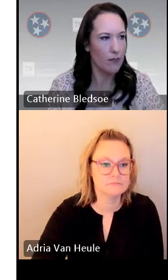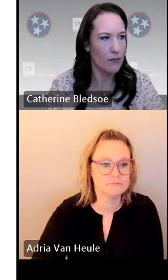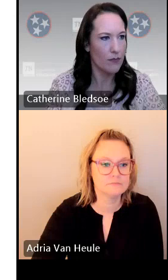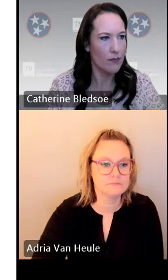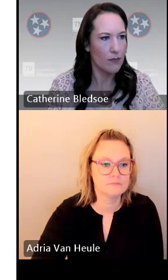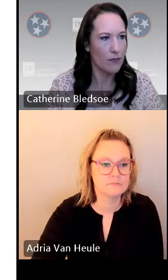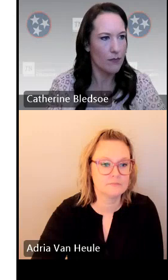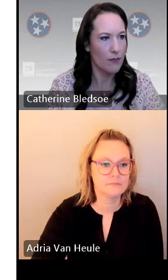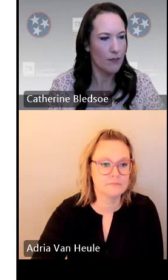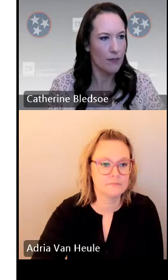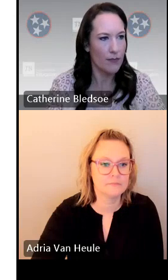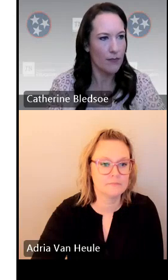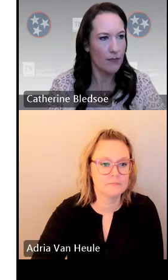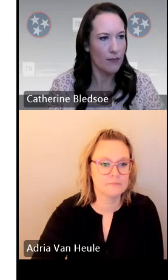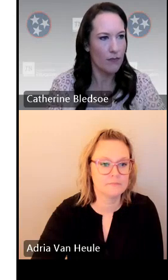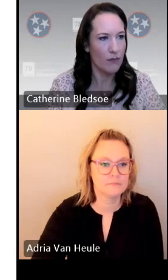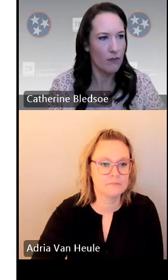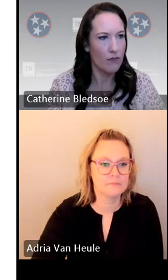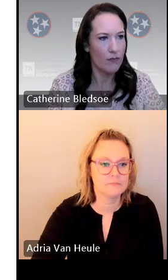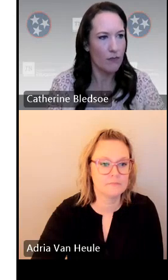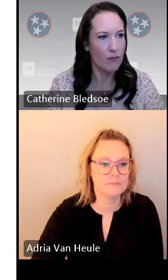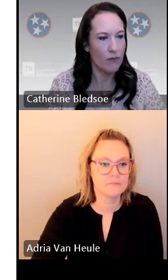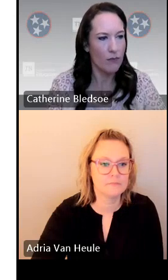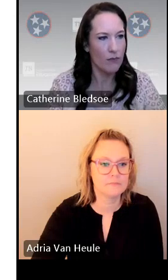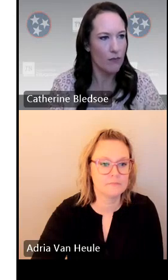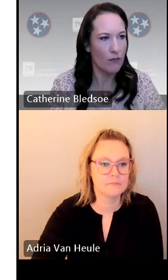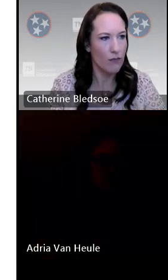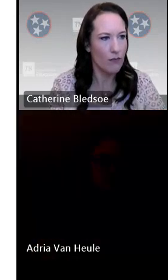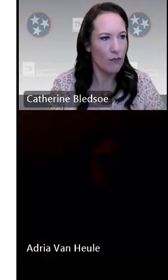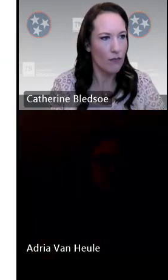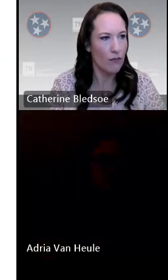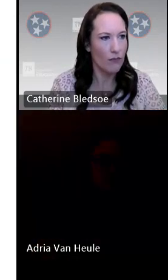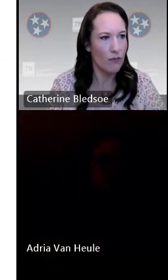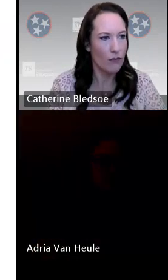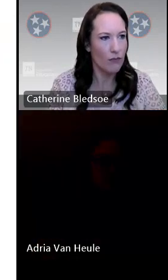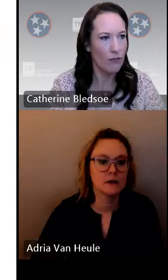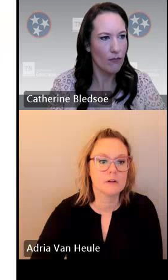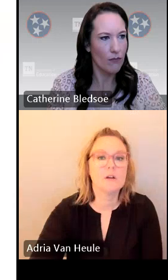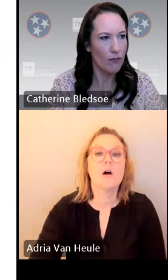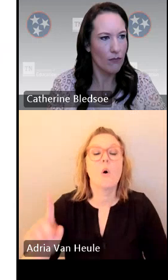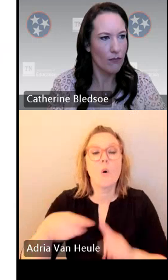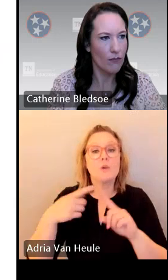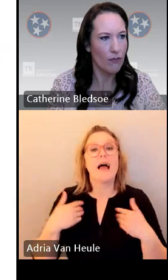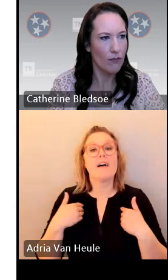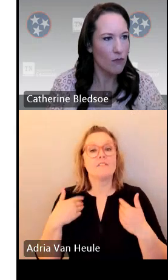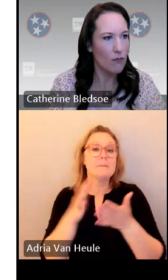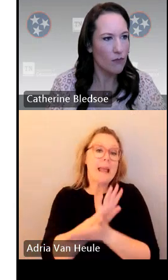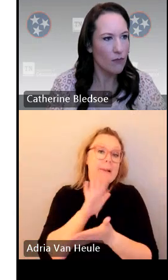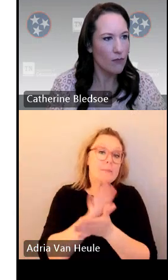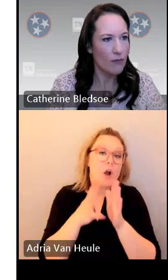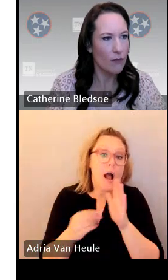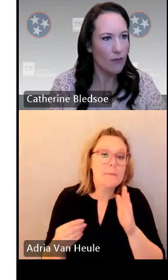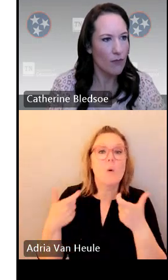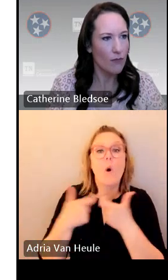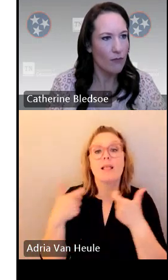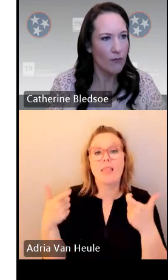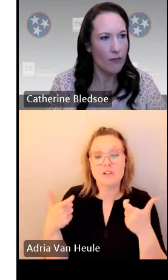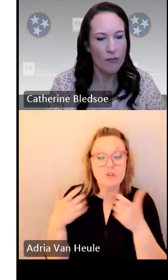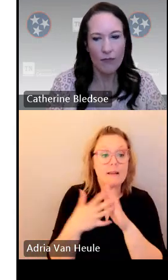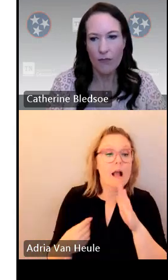Okay. So once you have your paper copy or your electronic copy, whatever you think you're going to use, it's time to